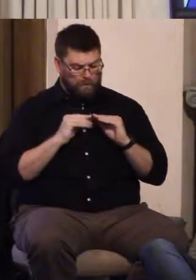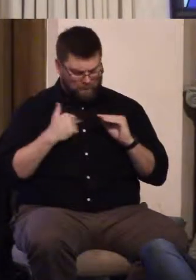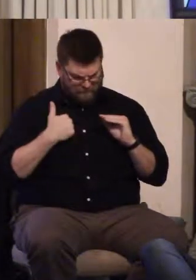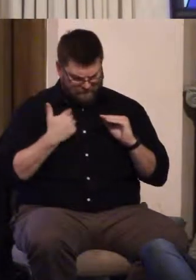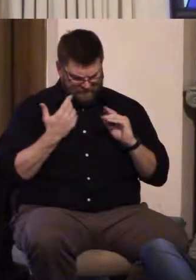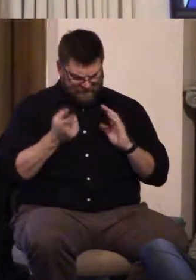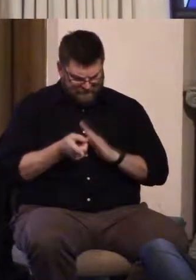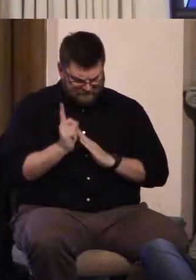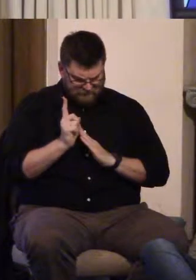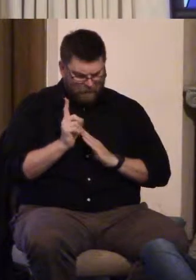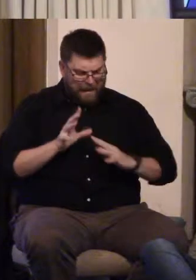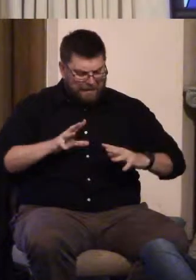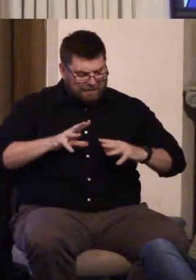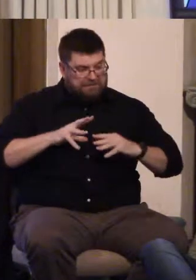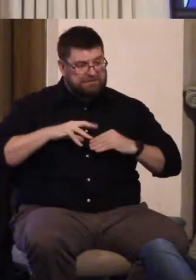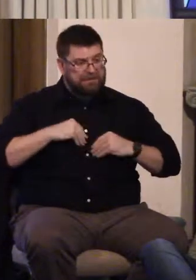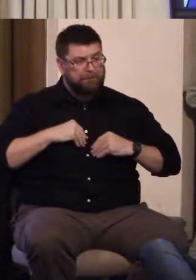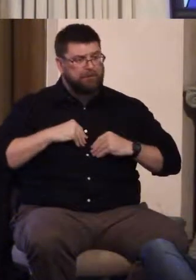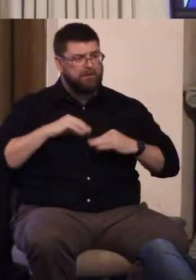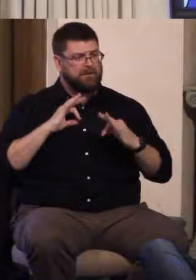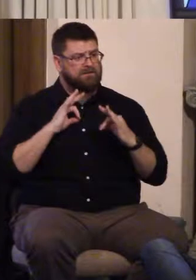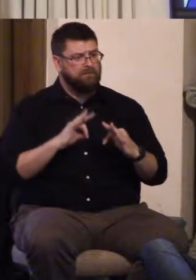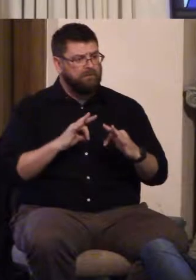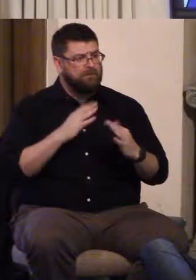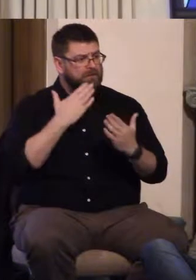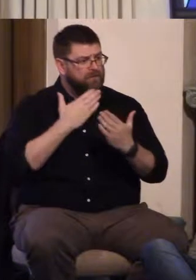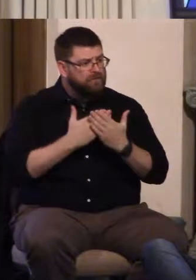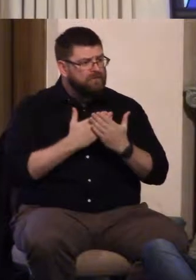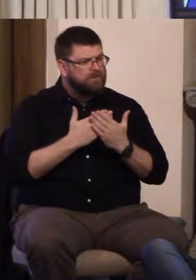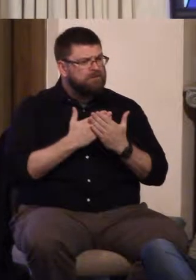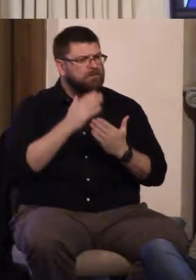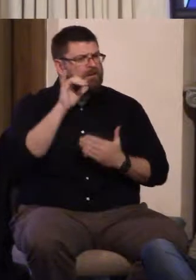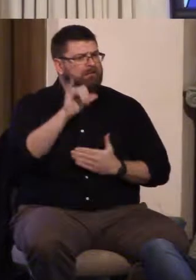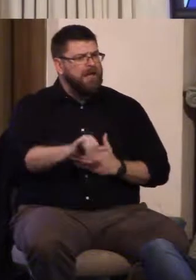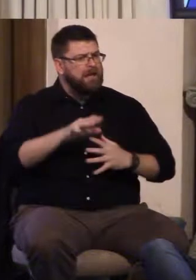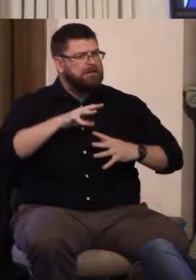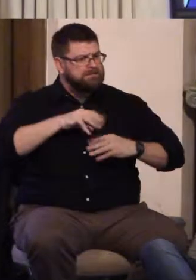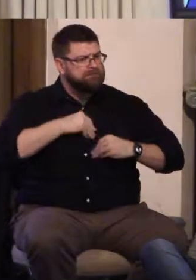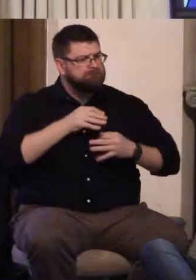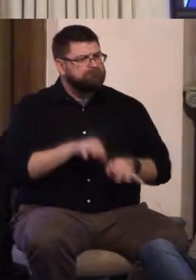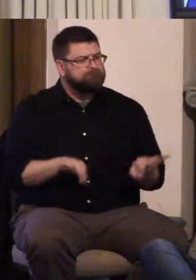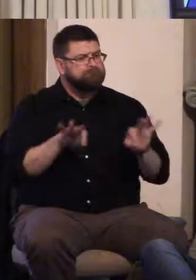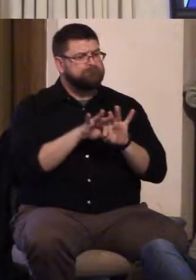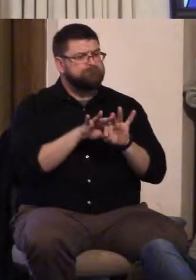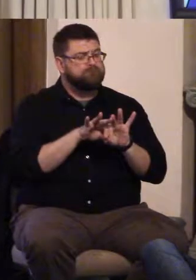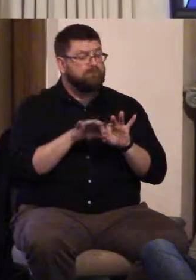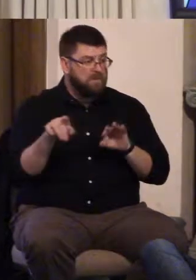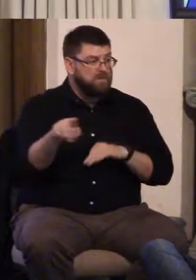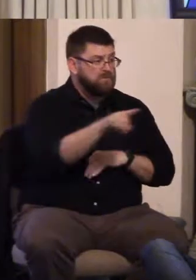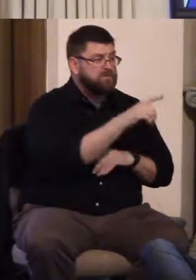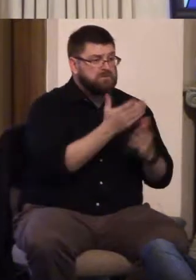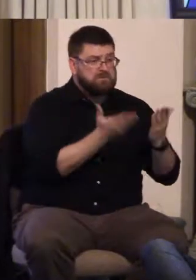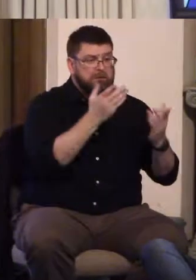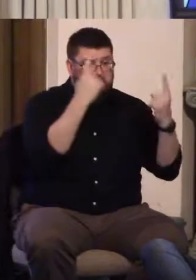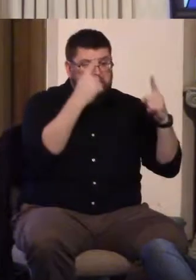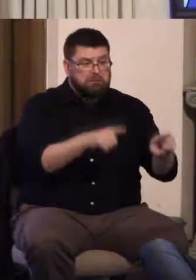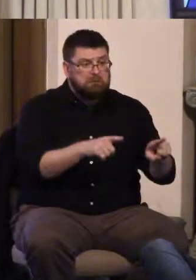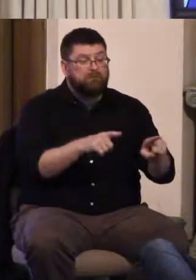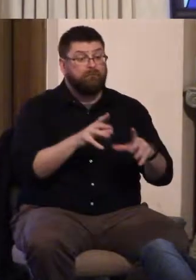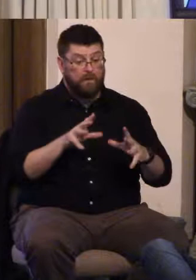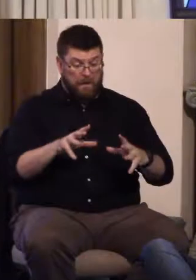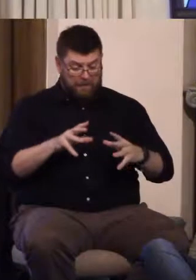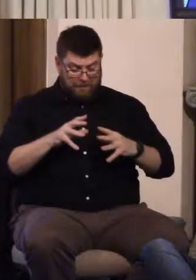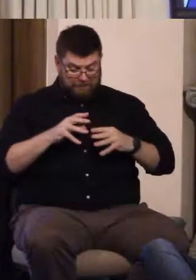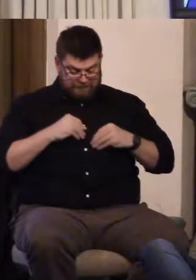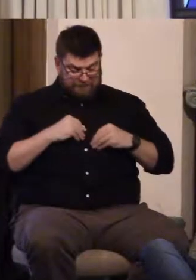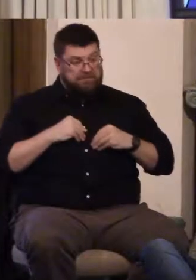is perfect, it is in that acceptance, and I'm sure many of you agree with this. It is in the